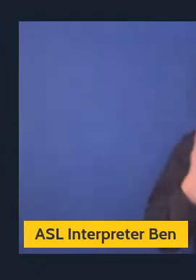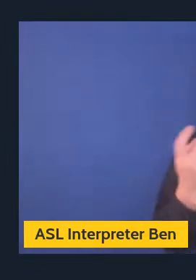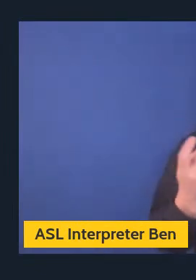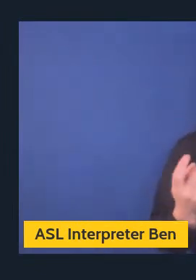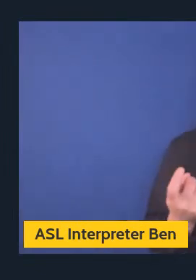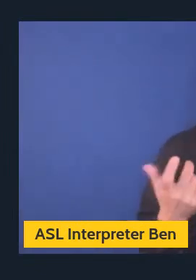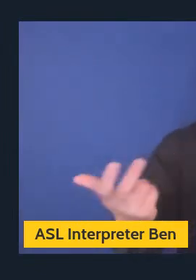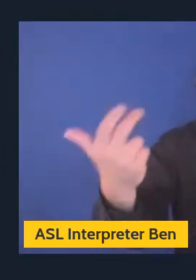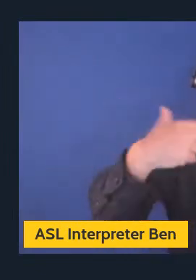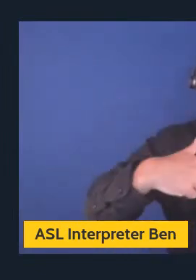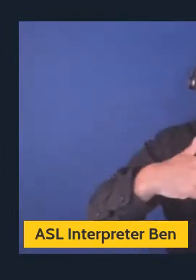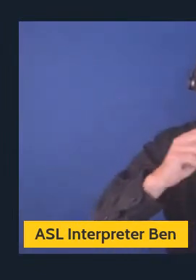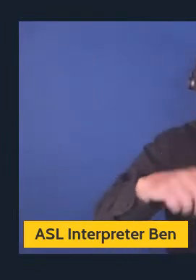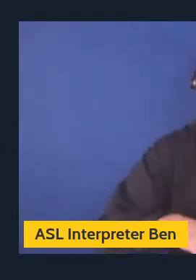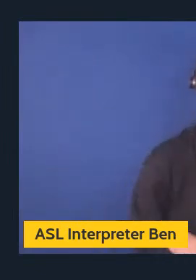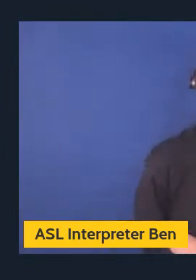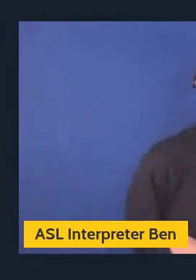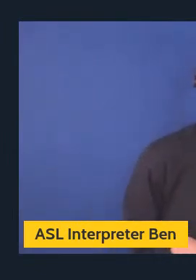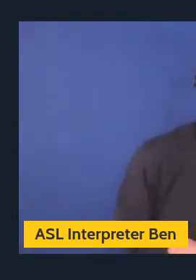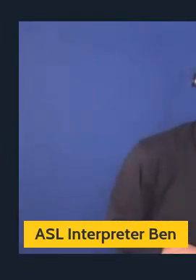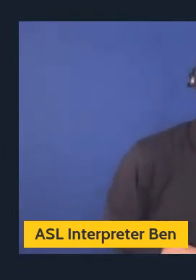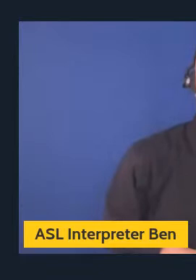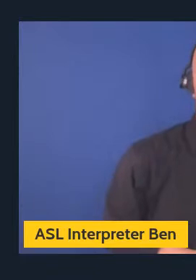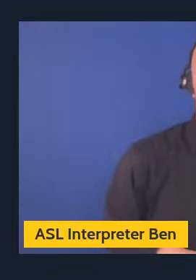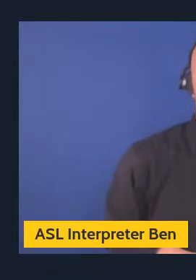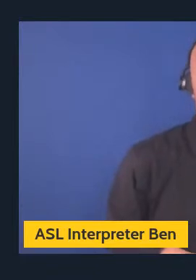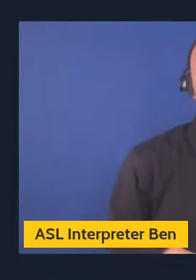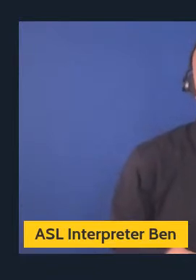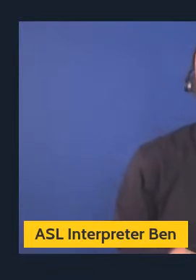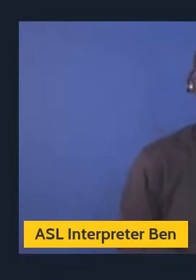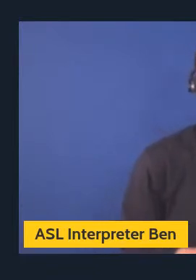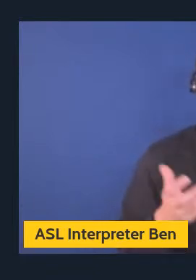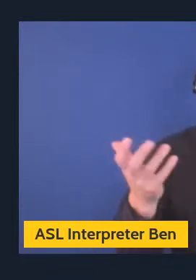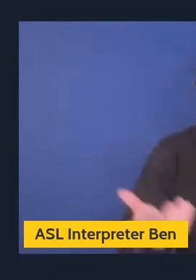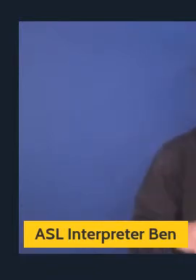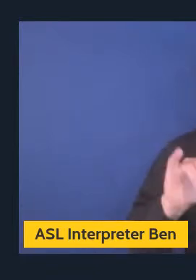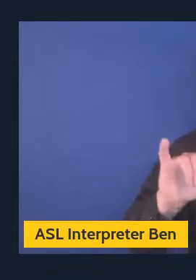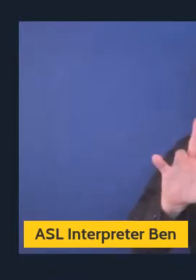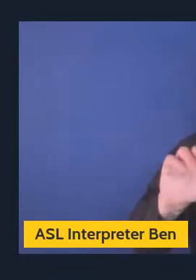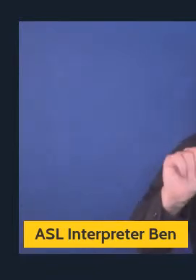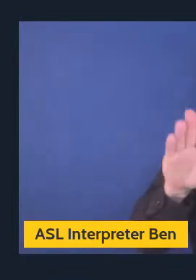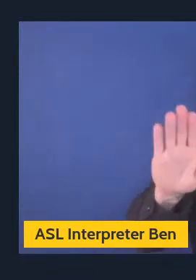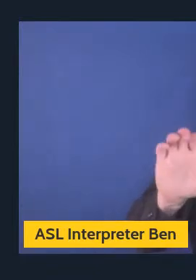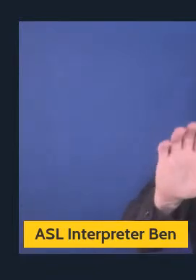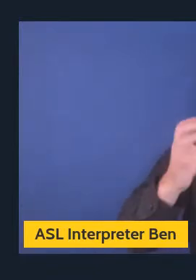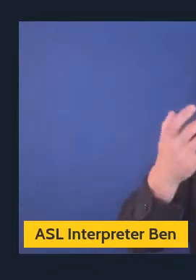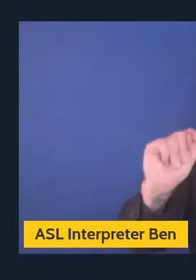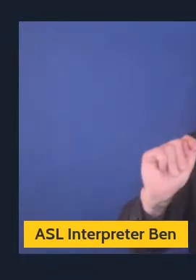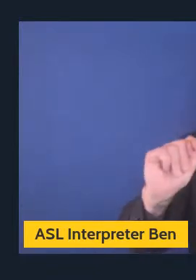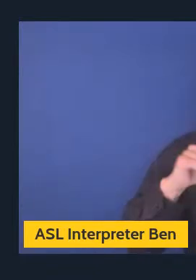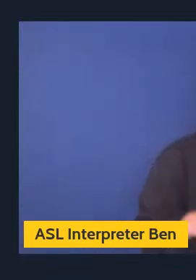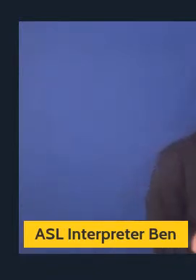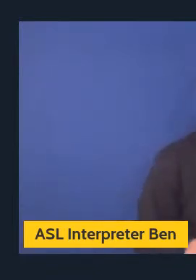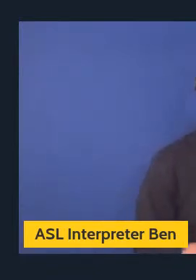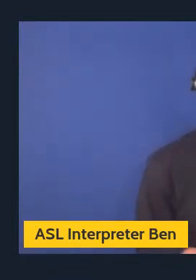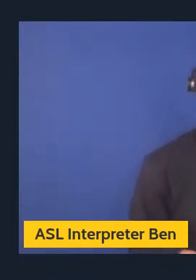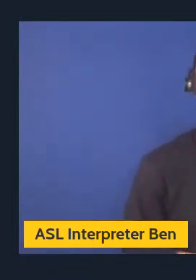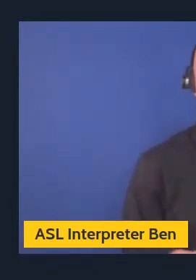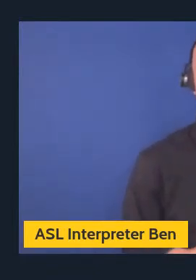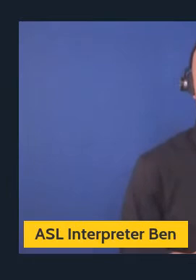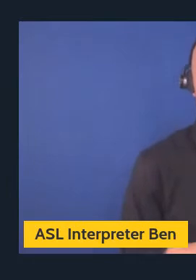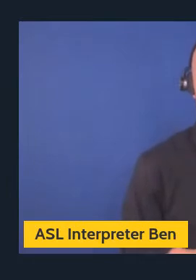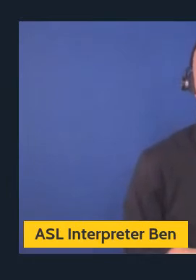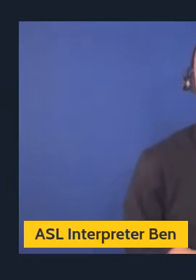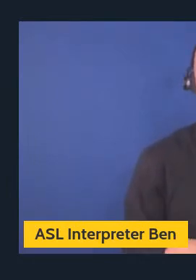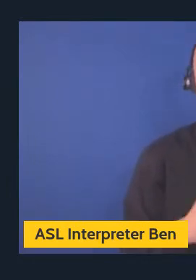join in and ask him his questions. And he's also here on YouTube chat. So always we're here to